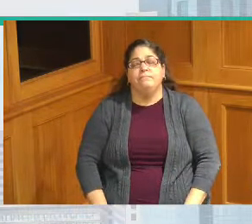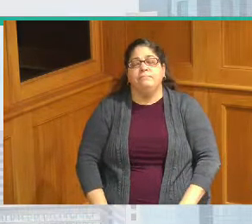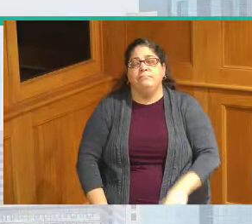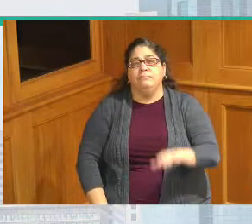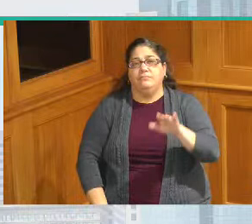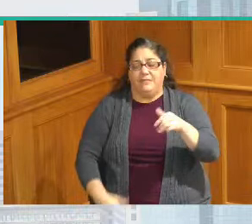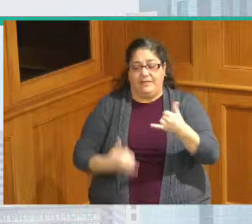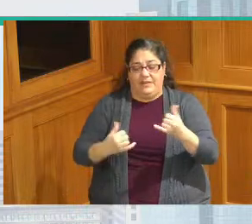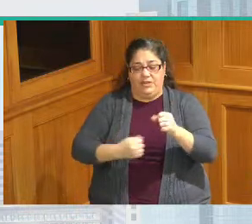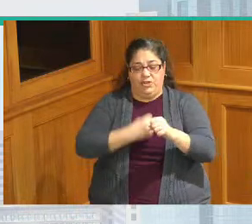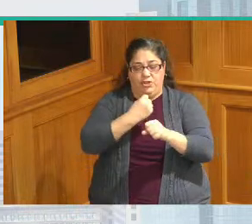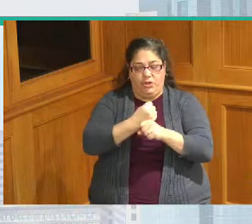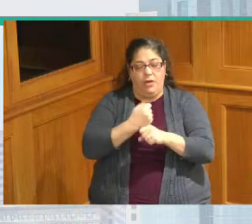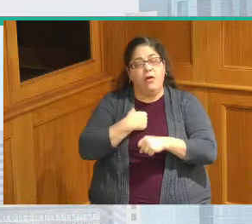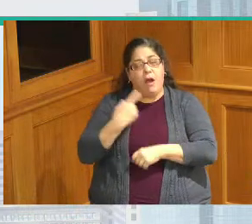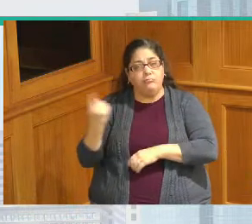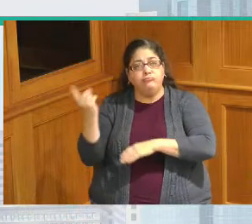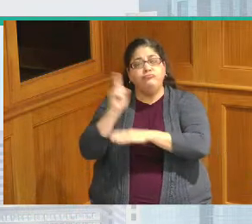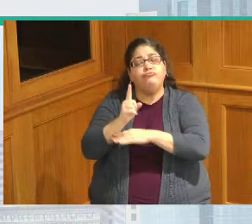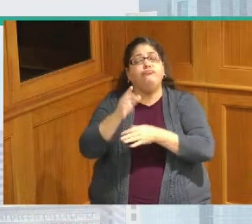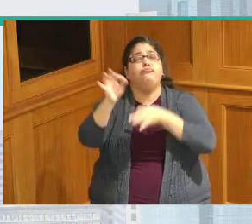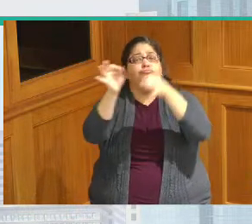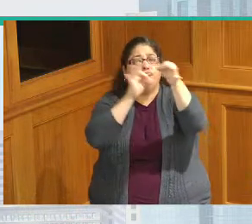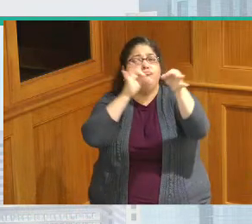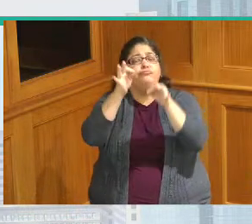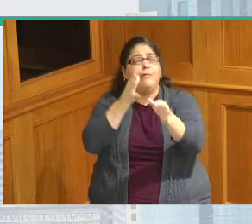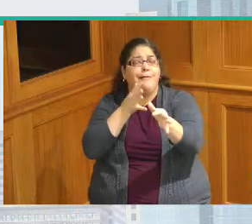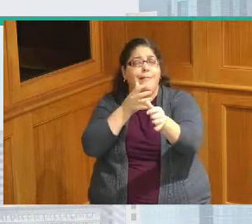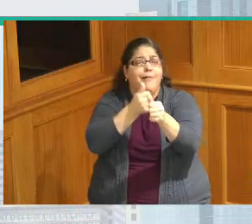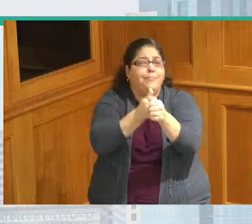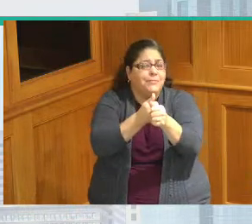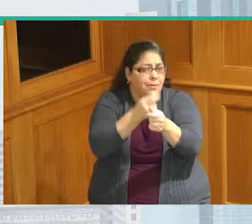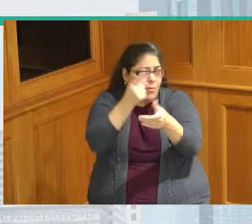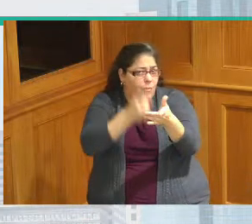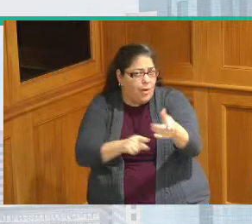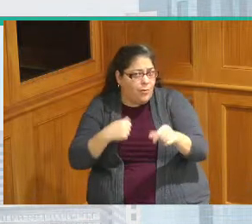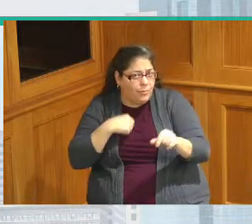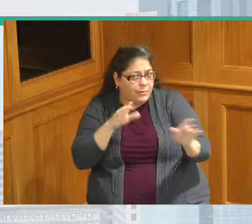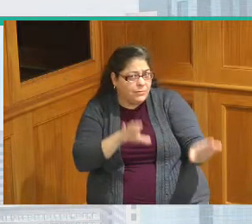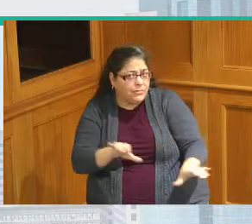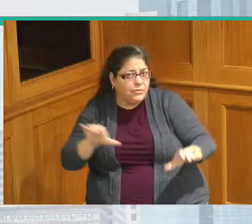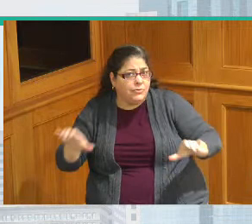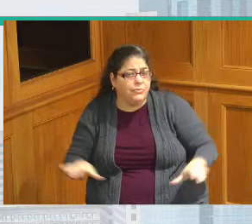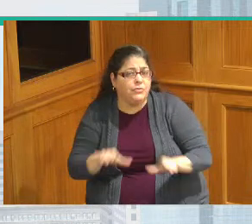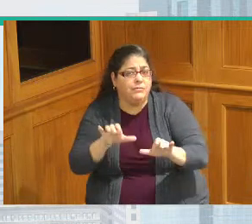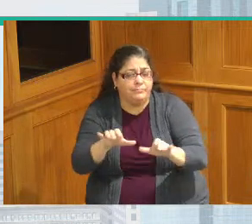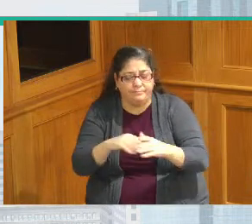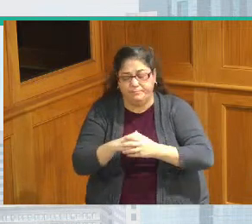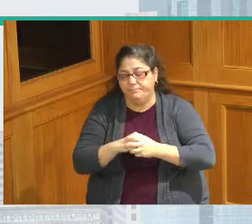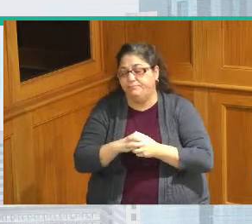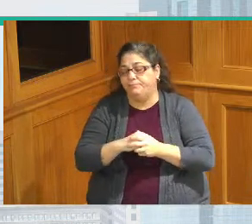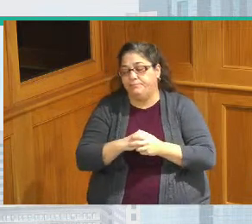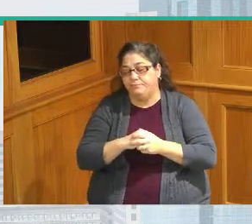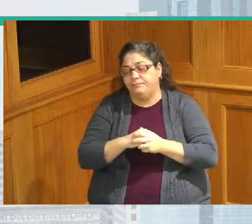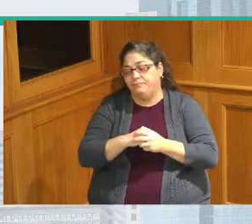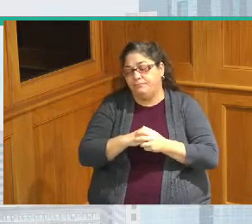Earlier this year, I gave you an update of the implementation, and where I talked about some